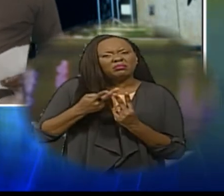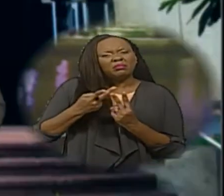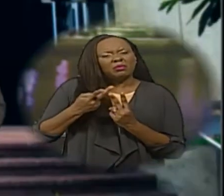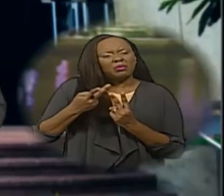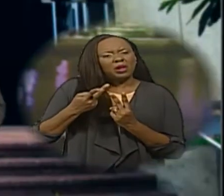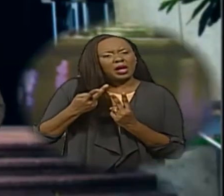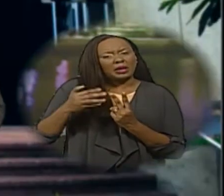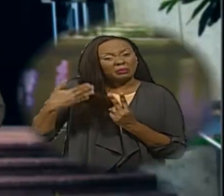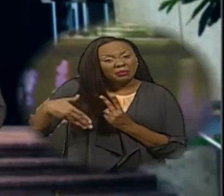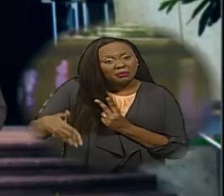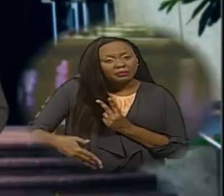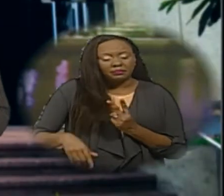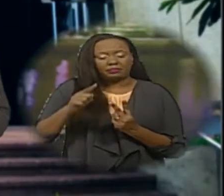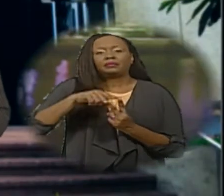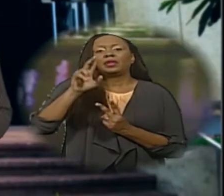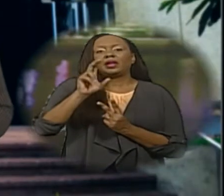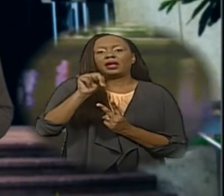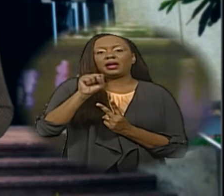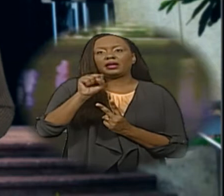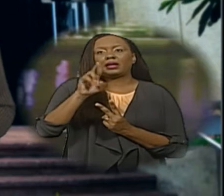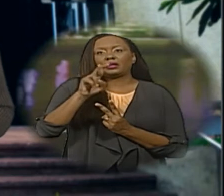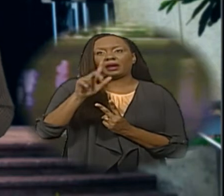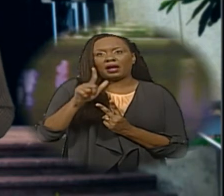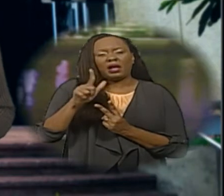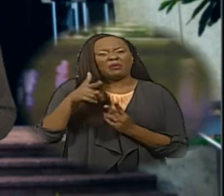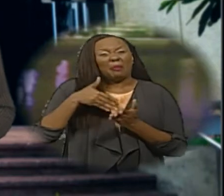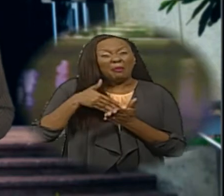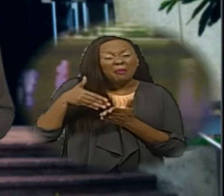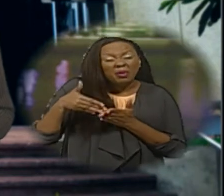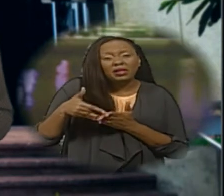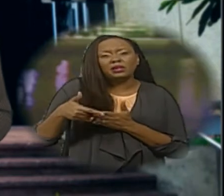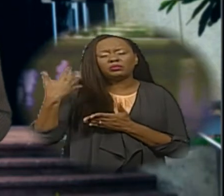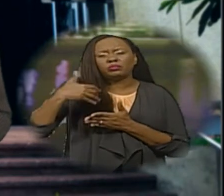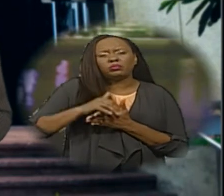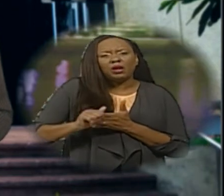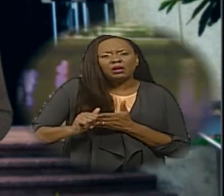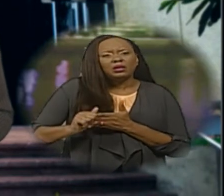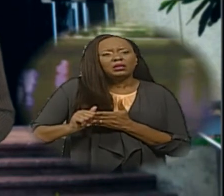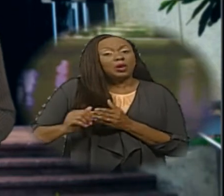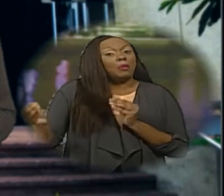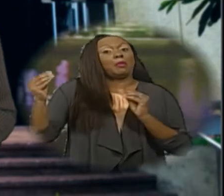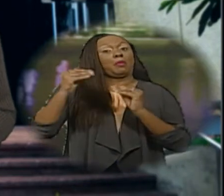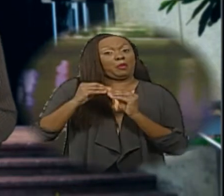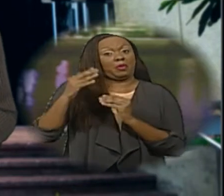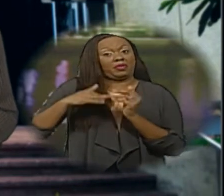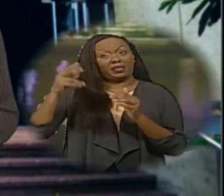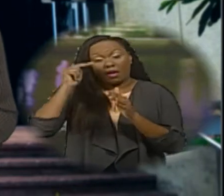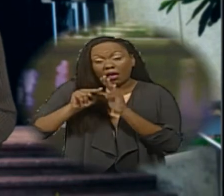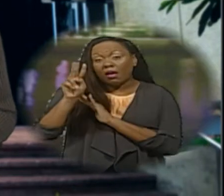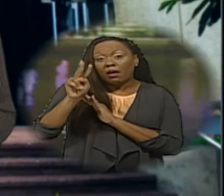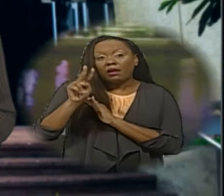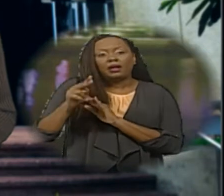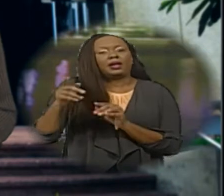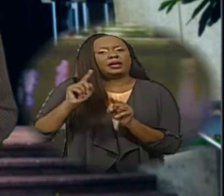The NSRL yielded about $84.9 million, which was actually less than they were projecting, and the governor said the amendment to the goods